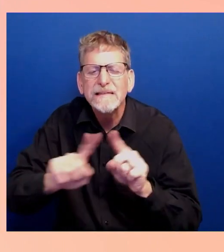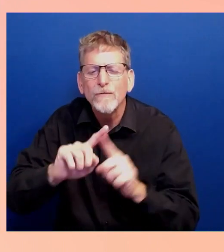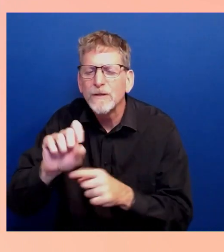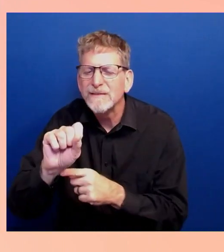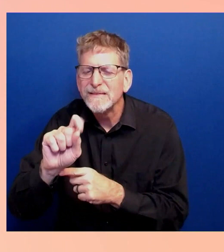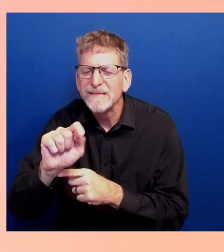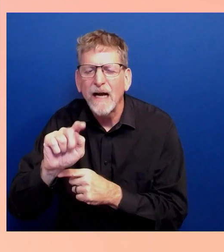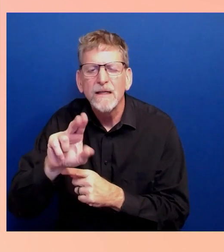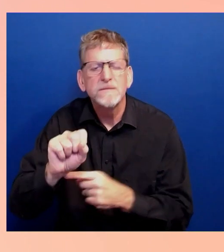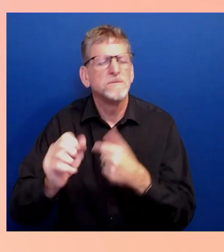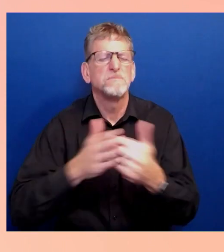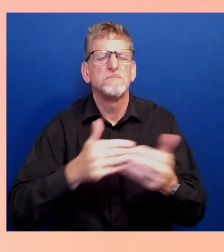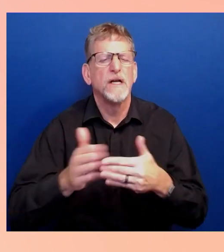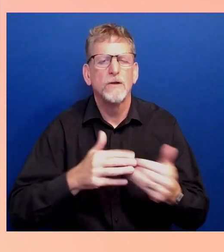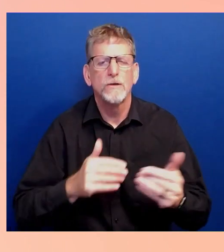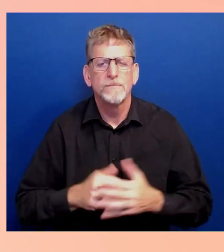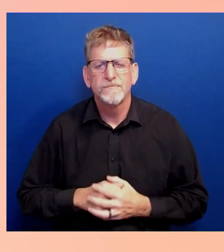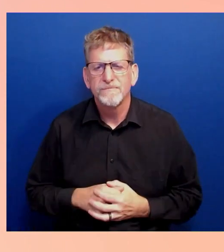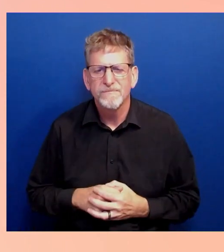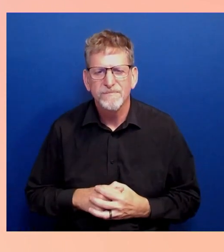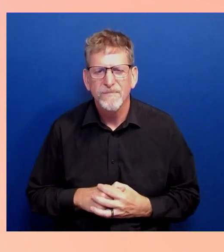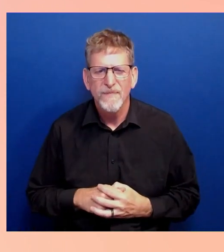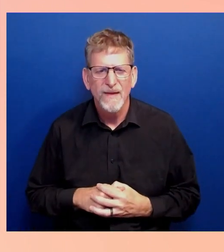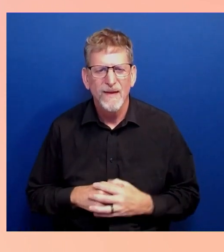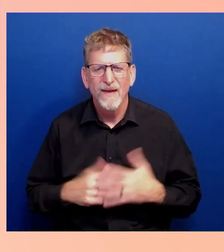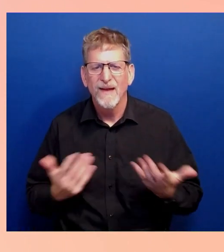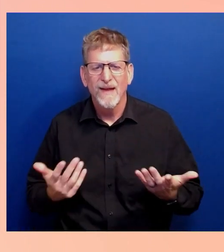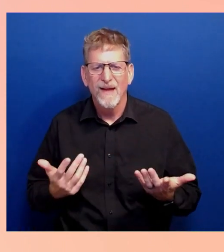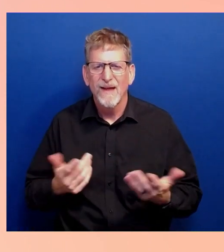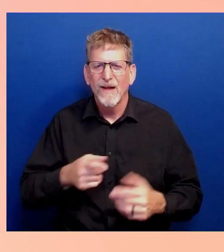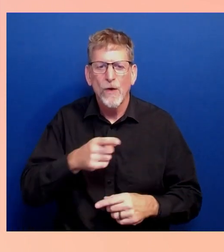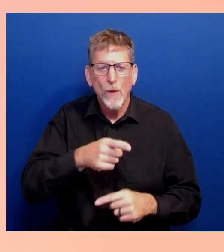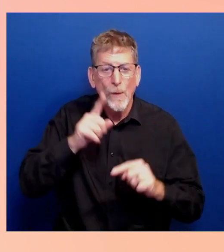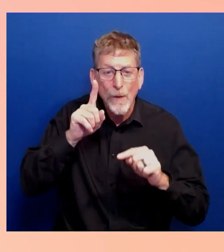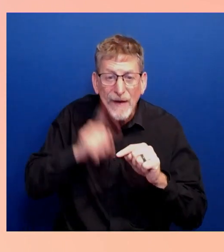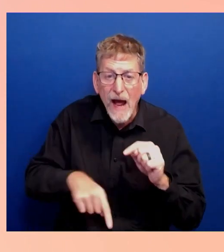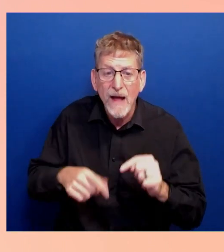simply cannot vote and participate in the election because of all the accessibility